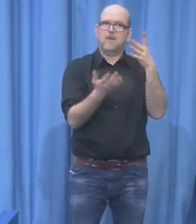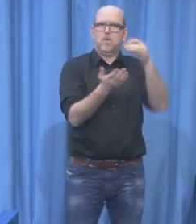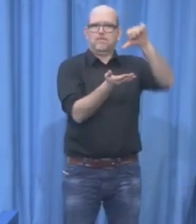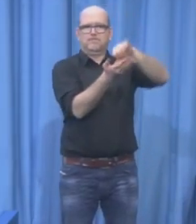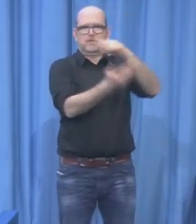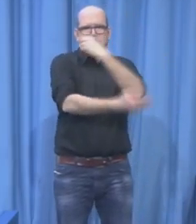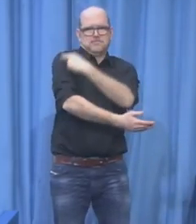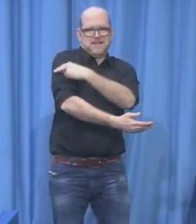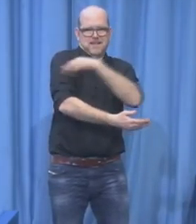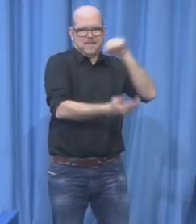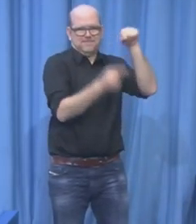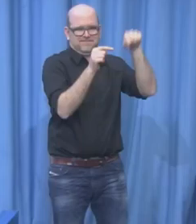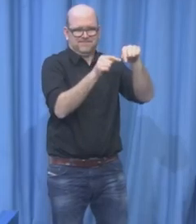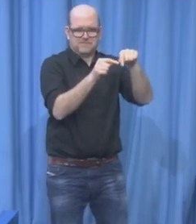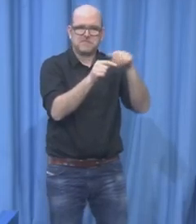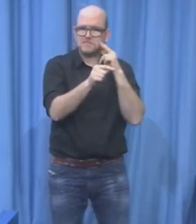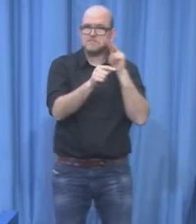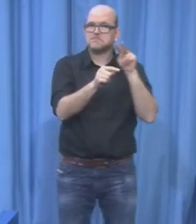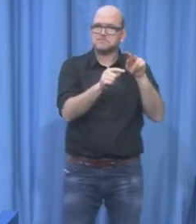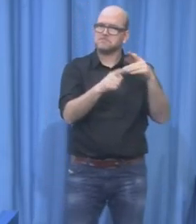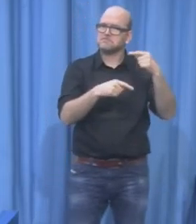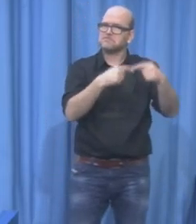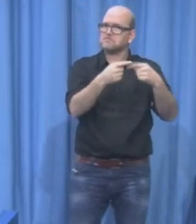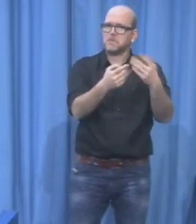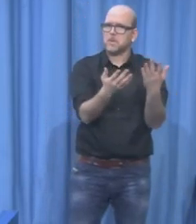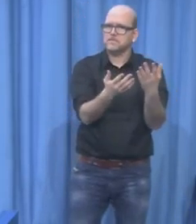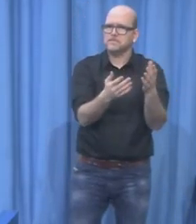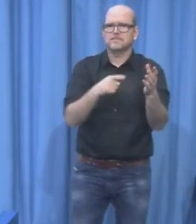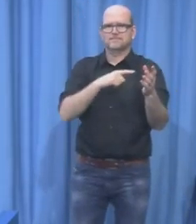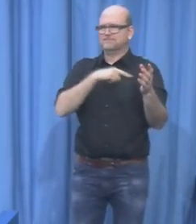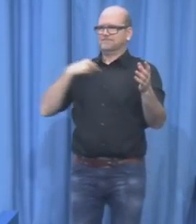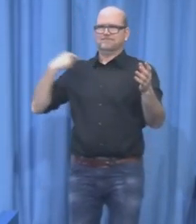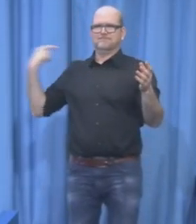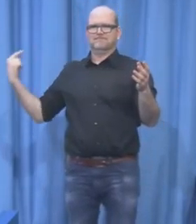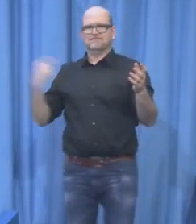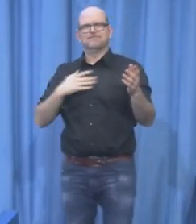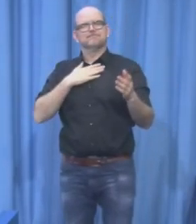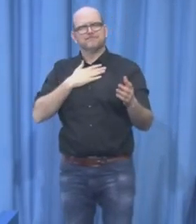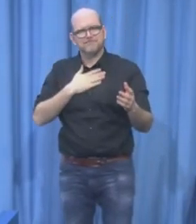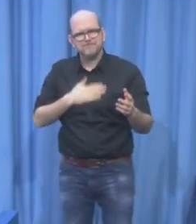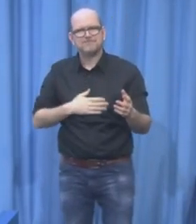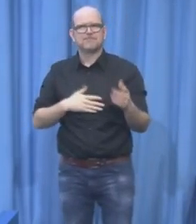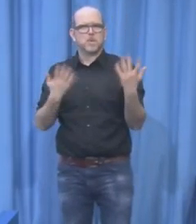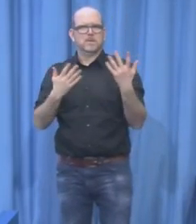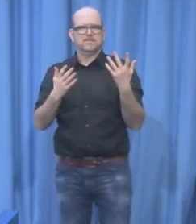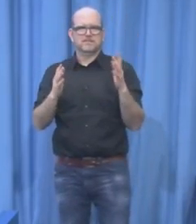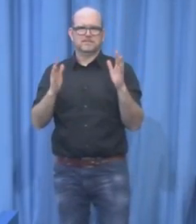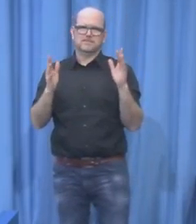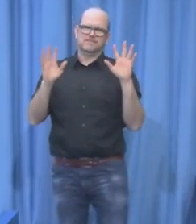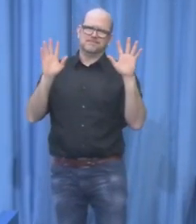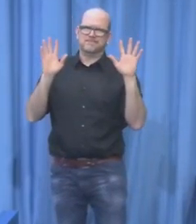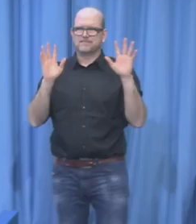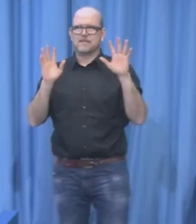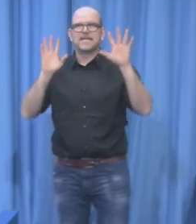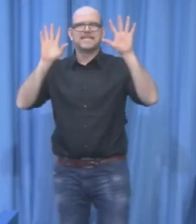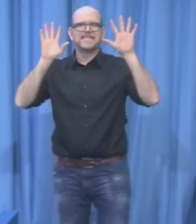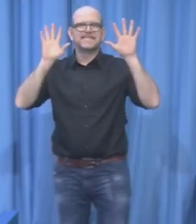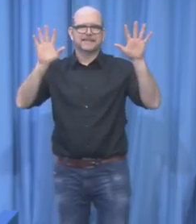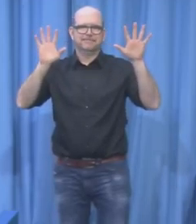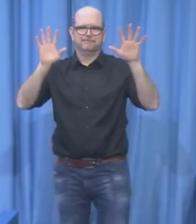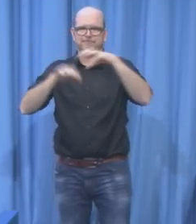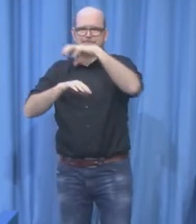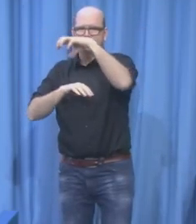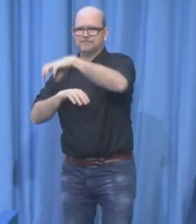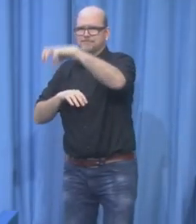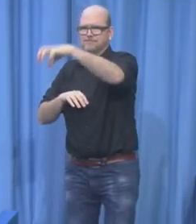year one, we tried to identify 10 departments in the hospital. The hospital itself didn't force any departments to